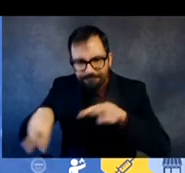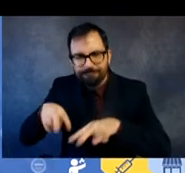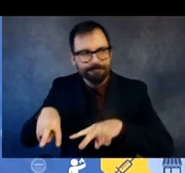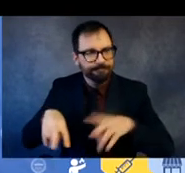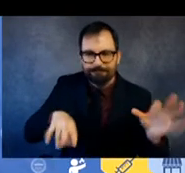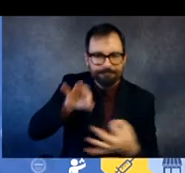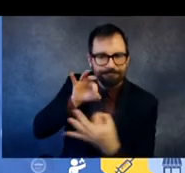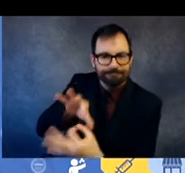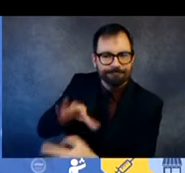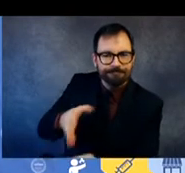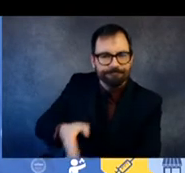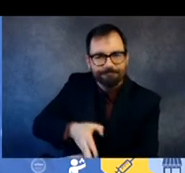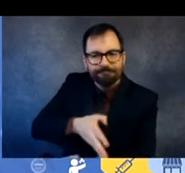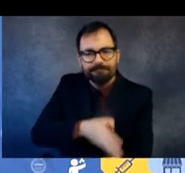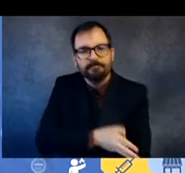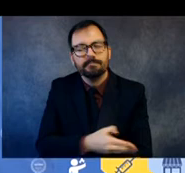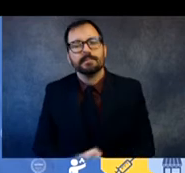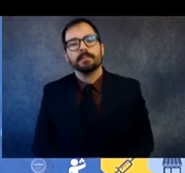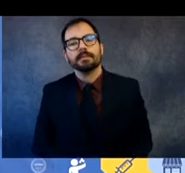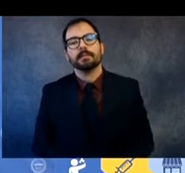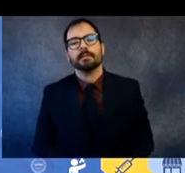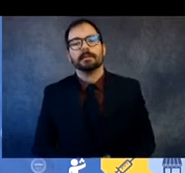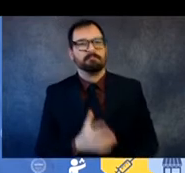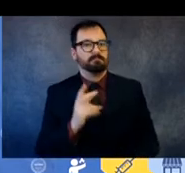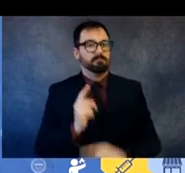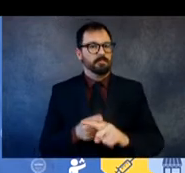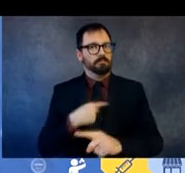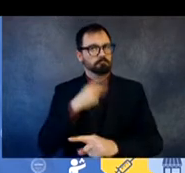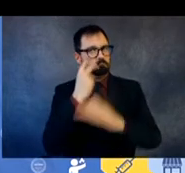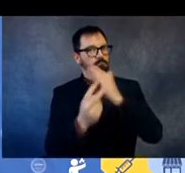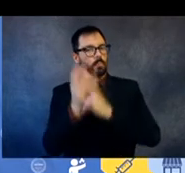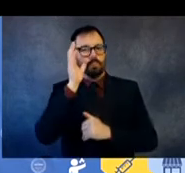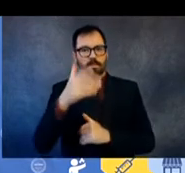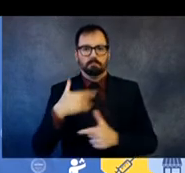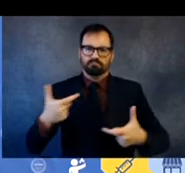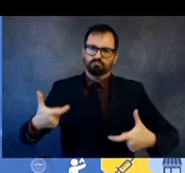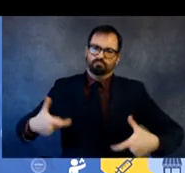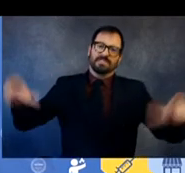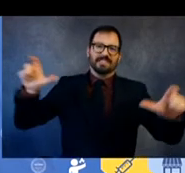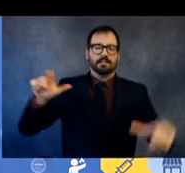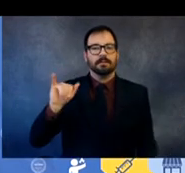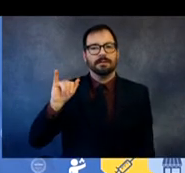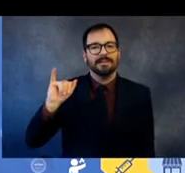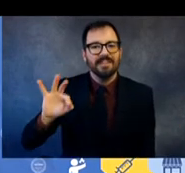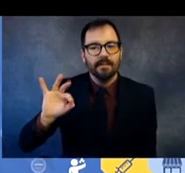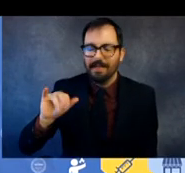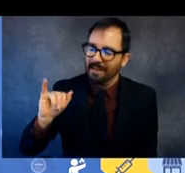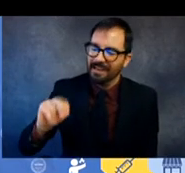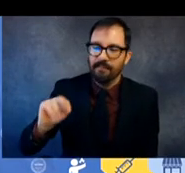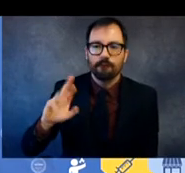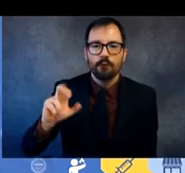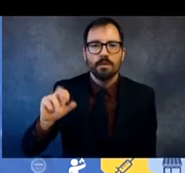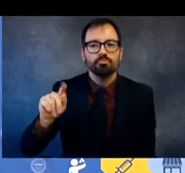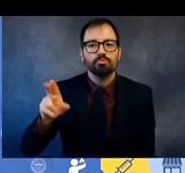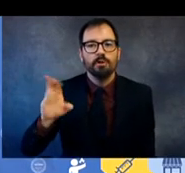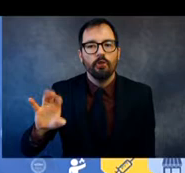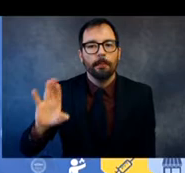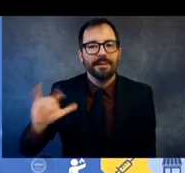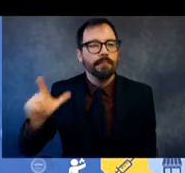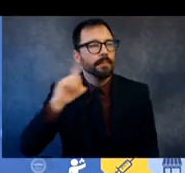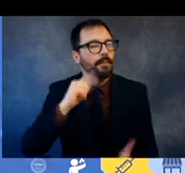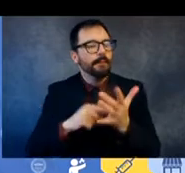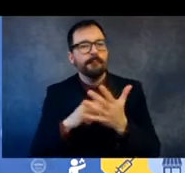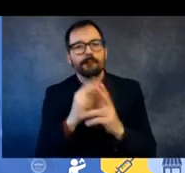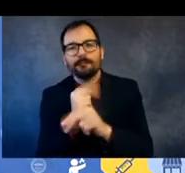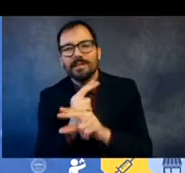also anticipate that we'll have a major infrastructure bill coming out pretty soon. So we're pretty excited